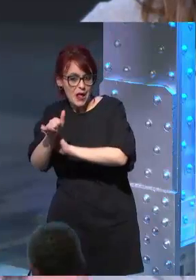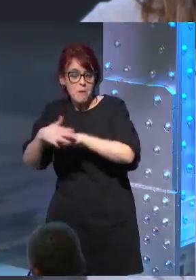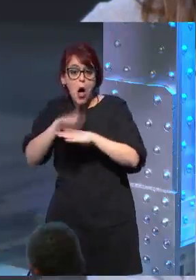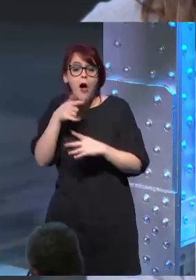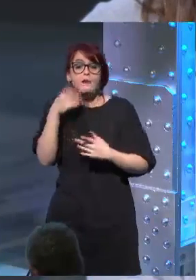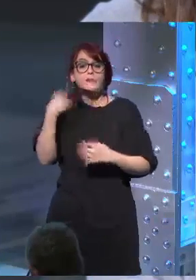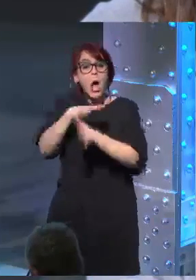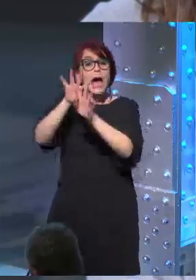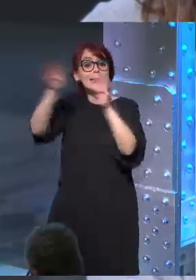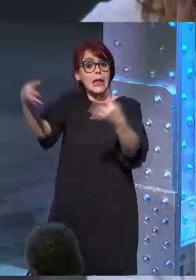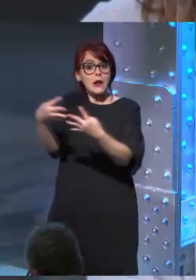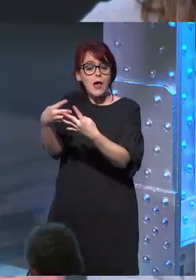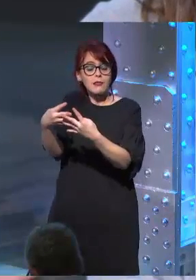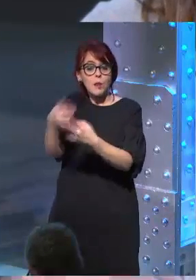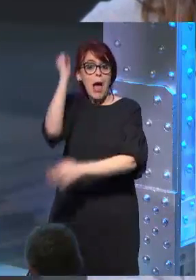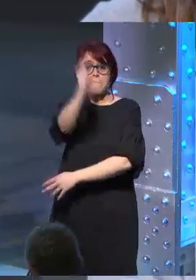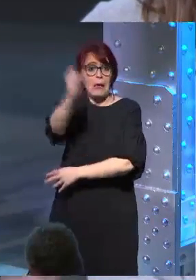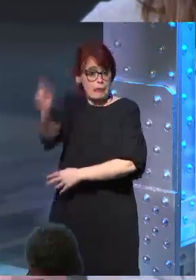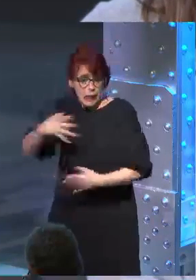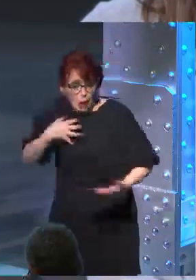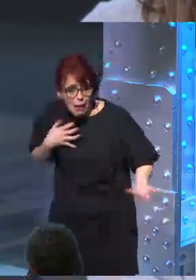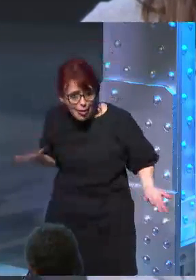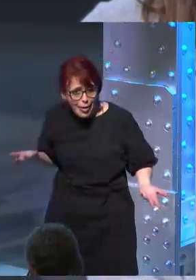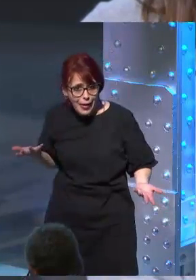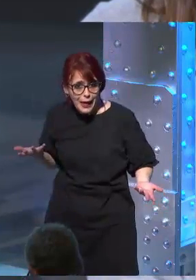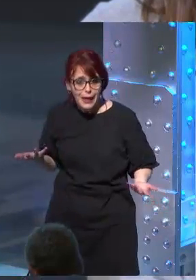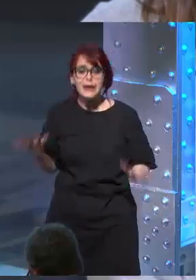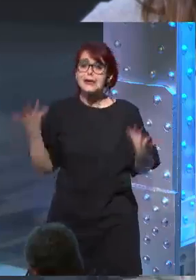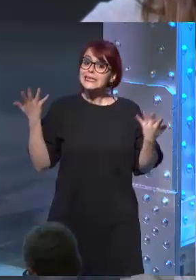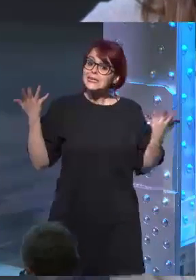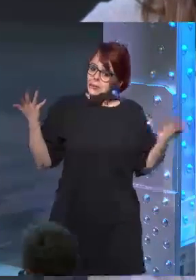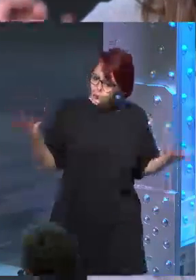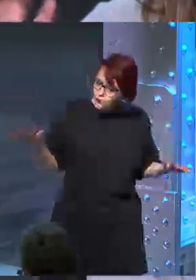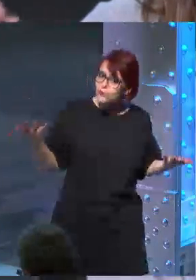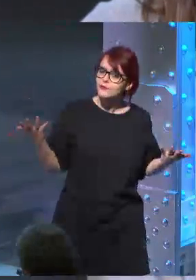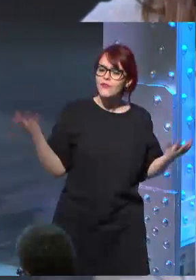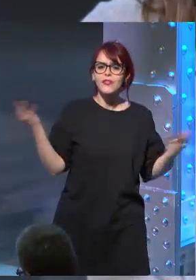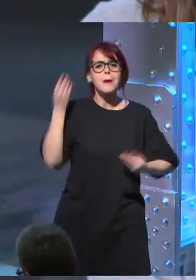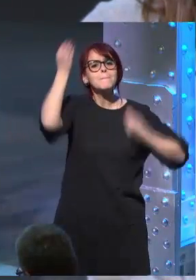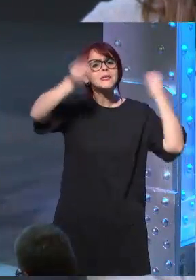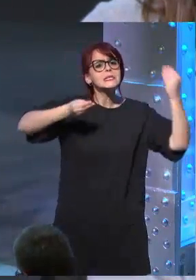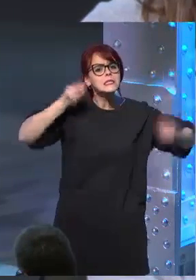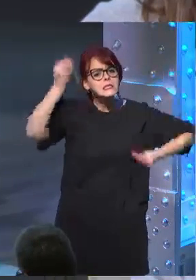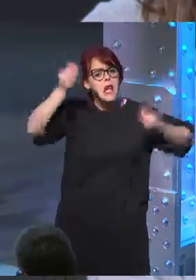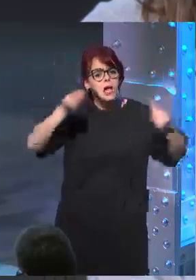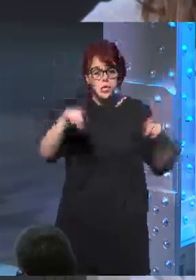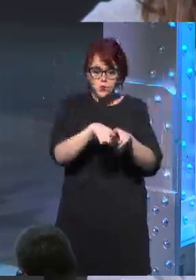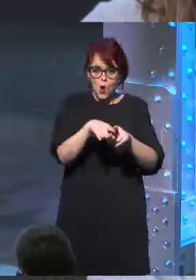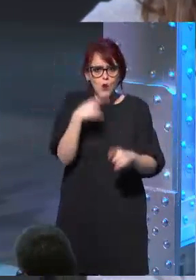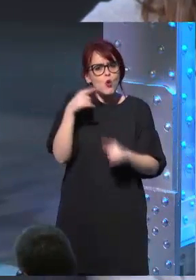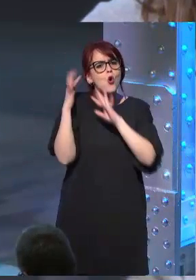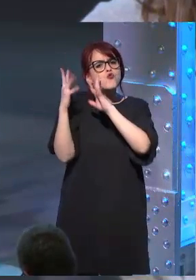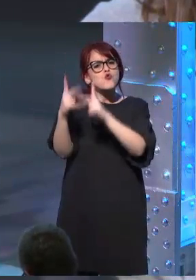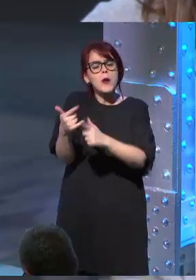cyber crimes are increasing, the fraud, the spam are increasing in numbers, but we really need to be aware